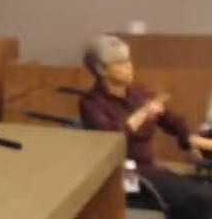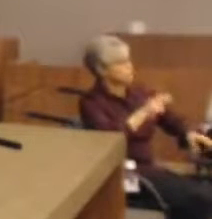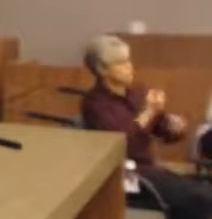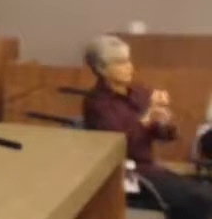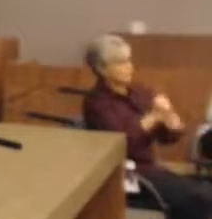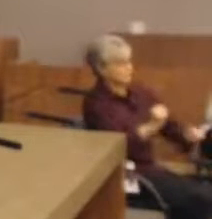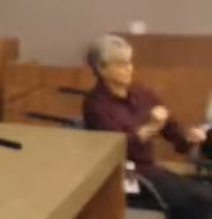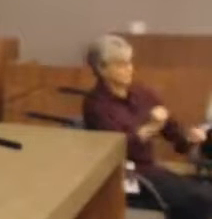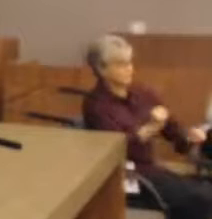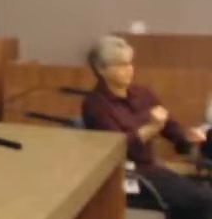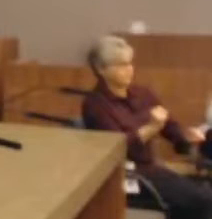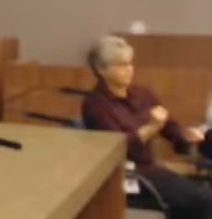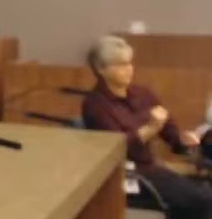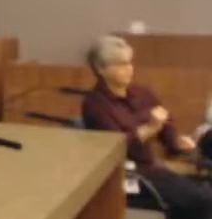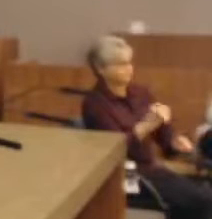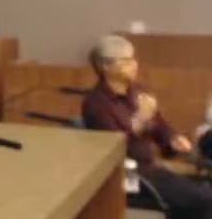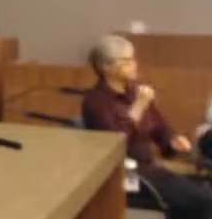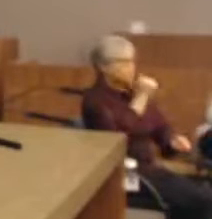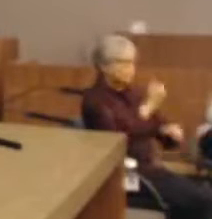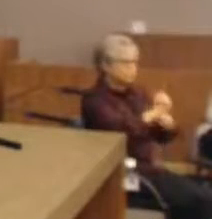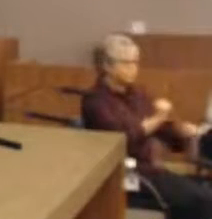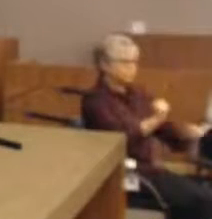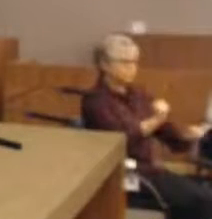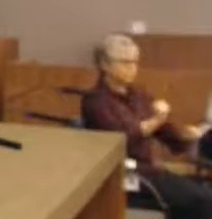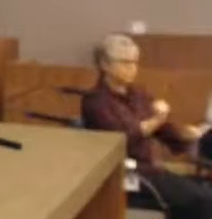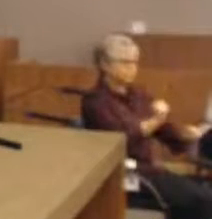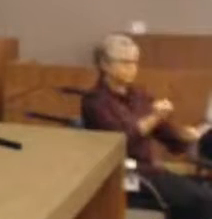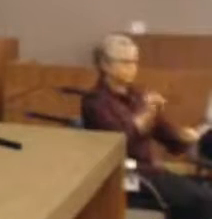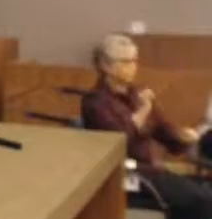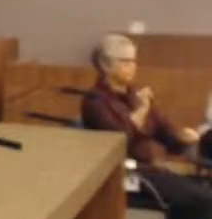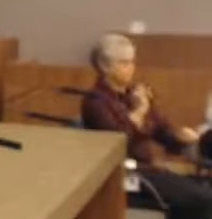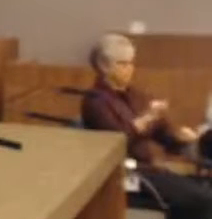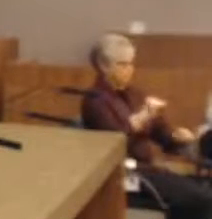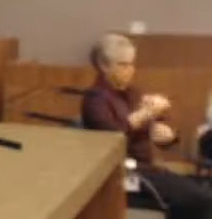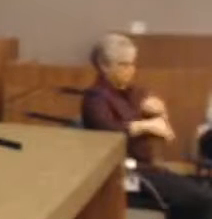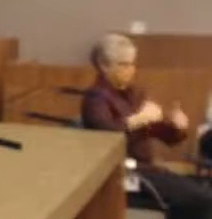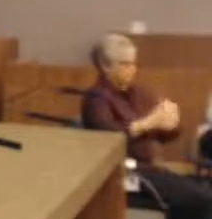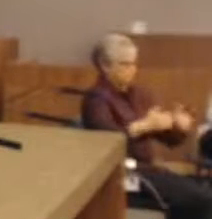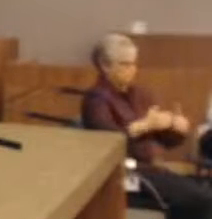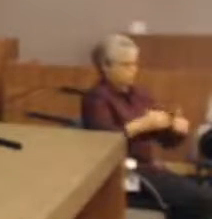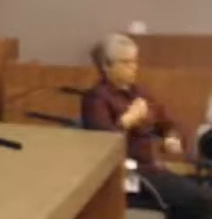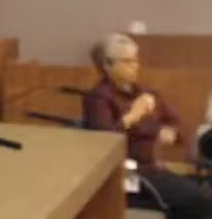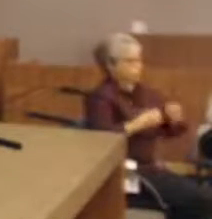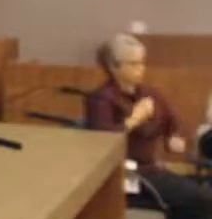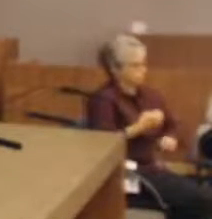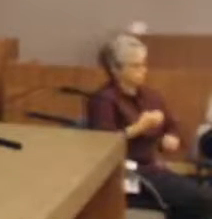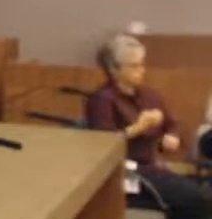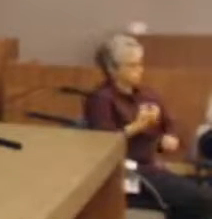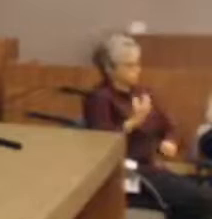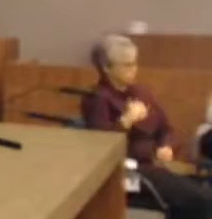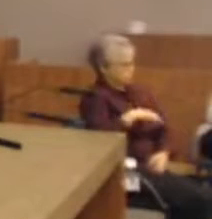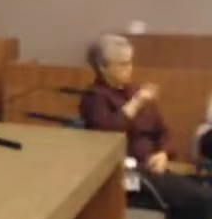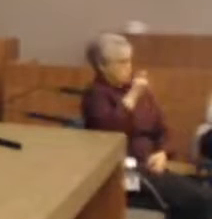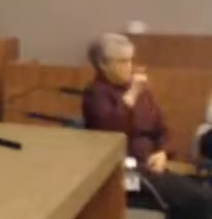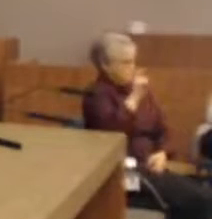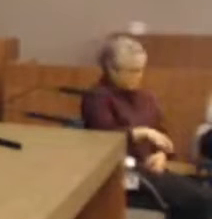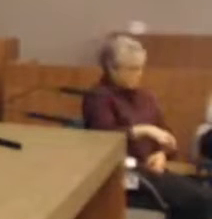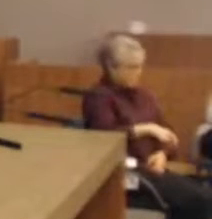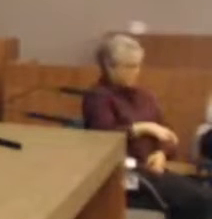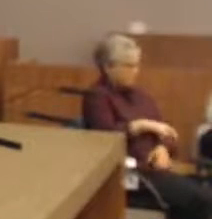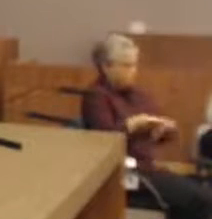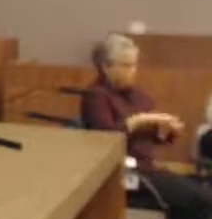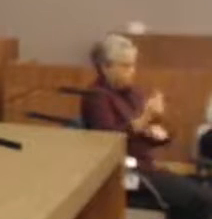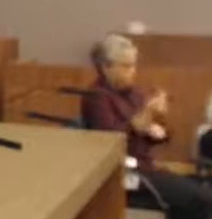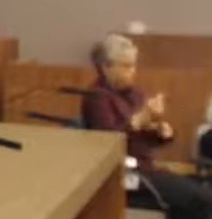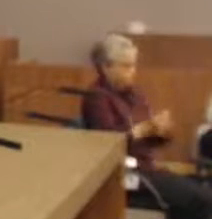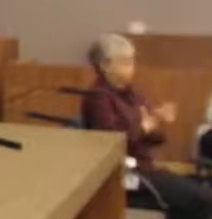Whenever we are unsafe, whenever it processes our emotions, whenever we need to kick into action, the amygdala is what's going to take over.